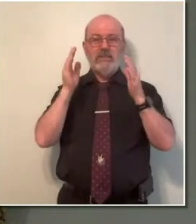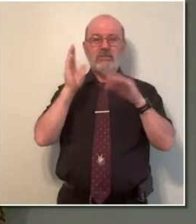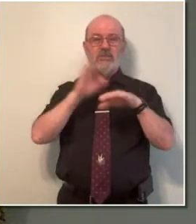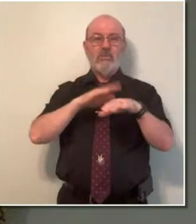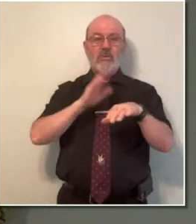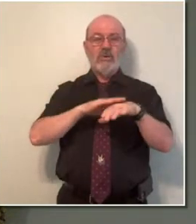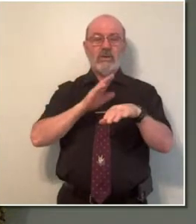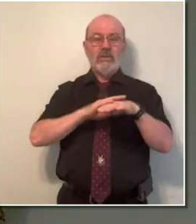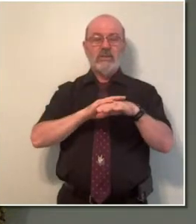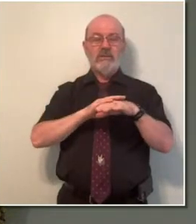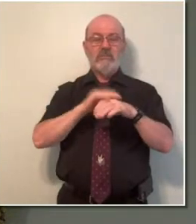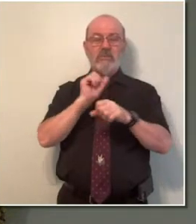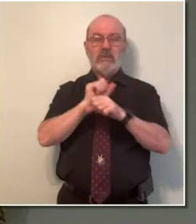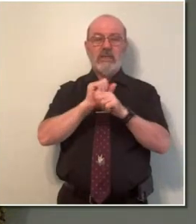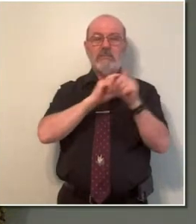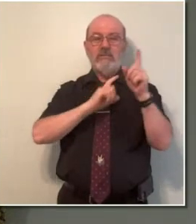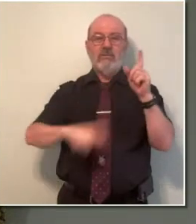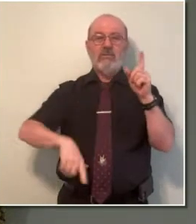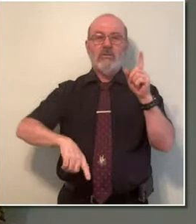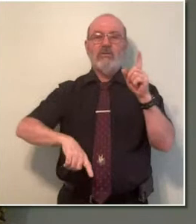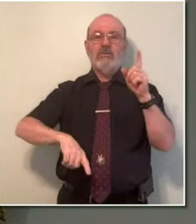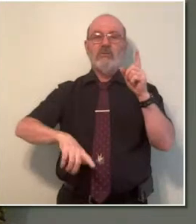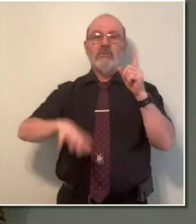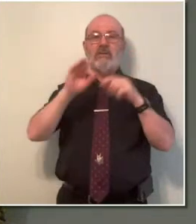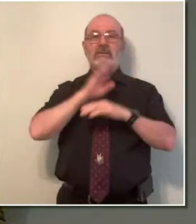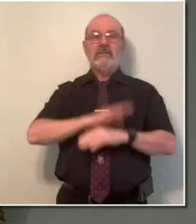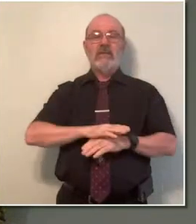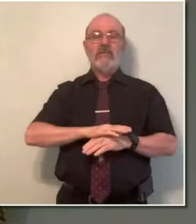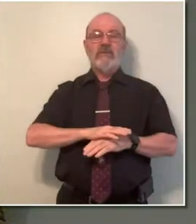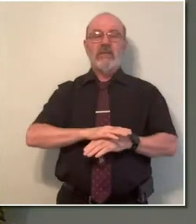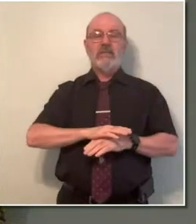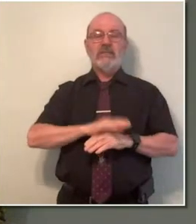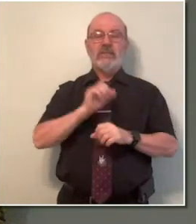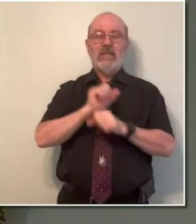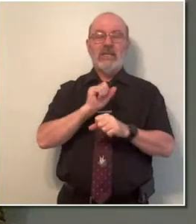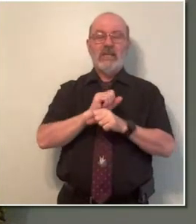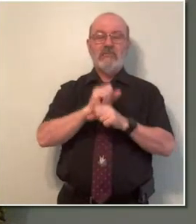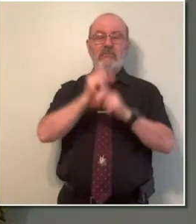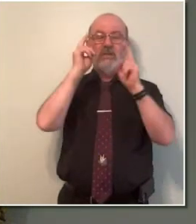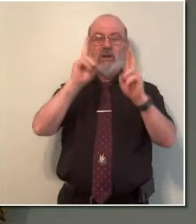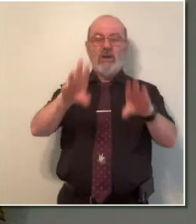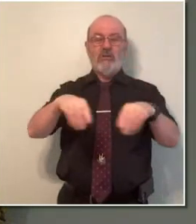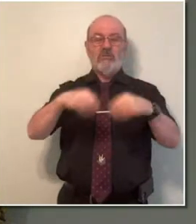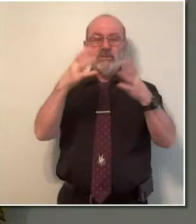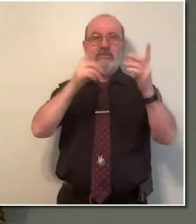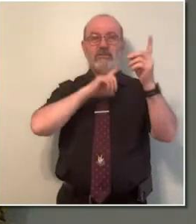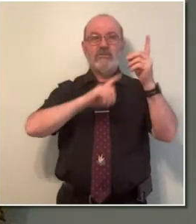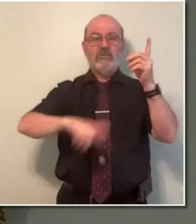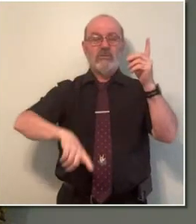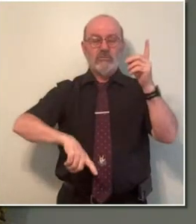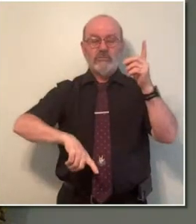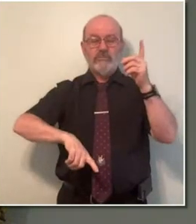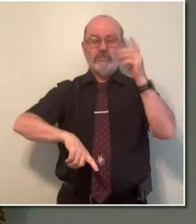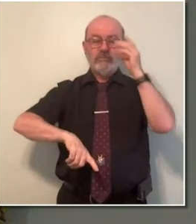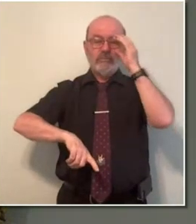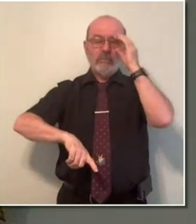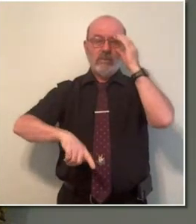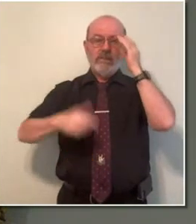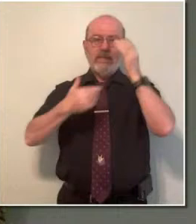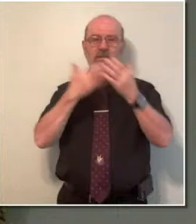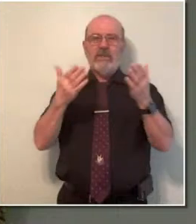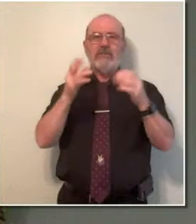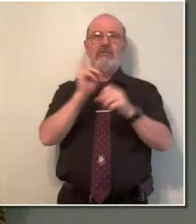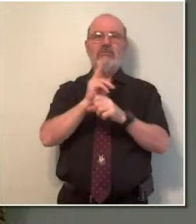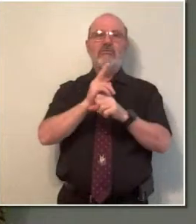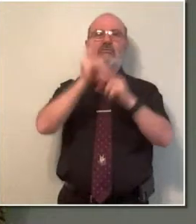we labor for the Lord, and when we find satisfaction in that labor, when honor is given to the Lord, and our resources are used to